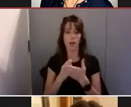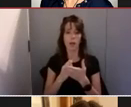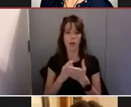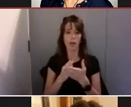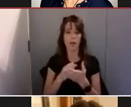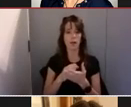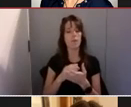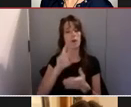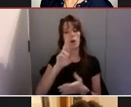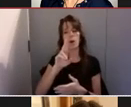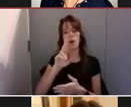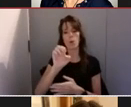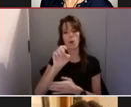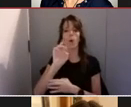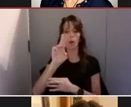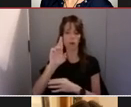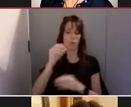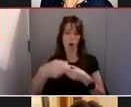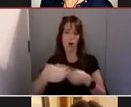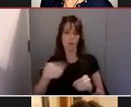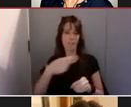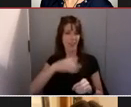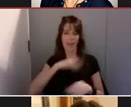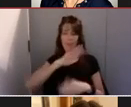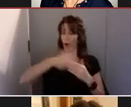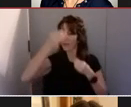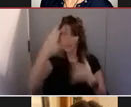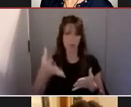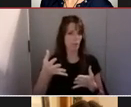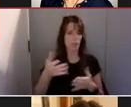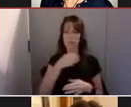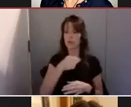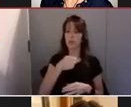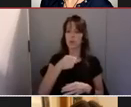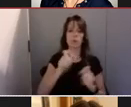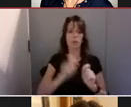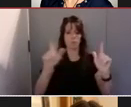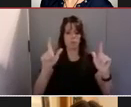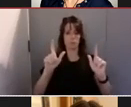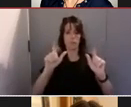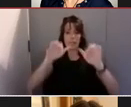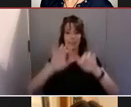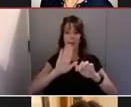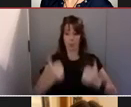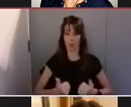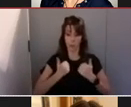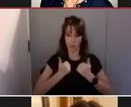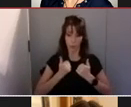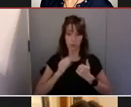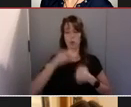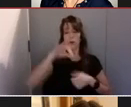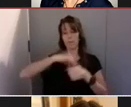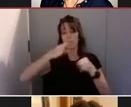recorders, and they have all of this information where you can go in and you put in your address and your voter